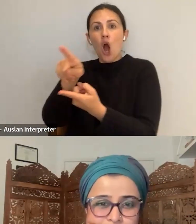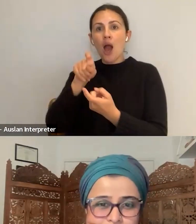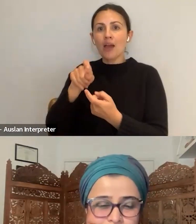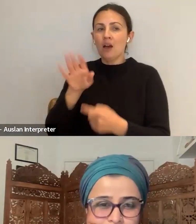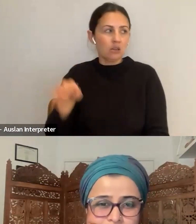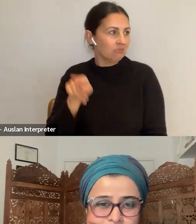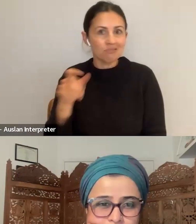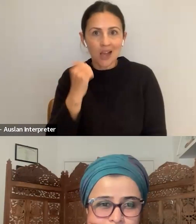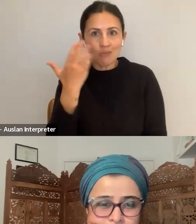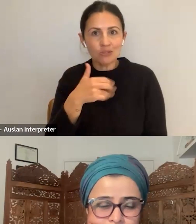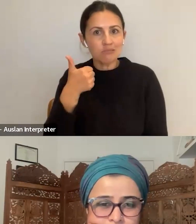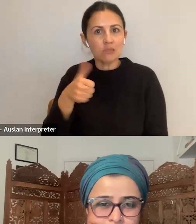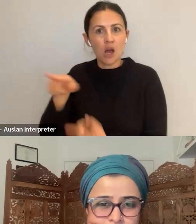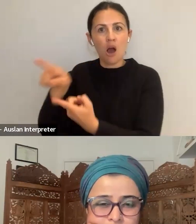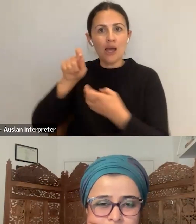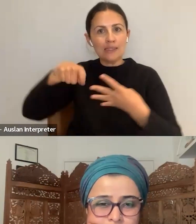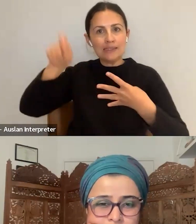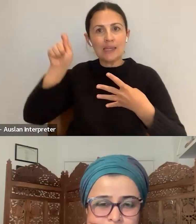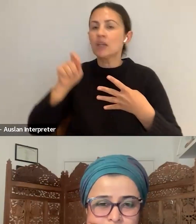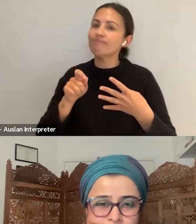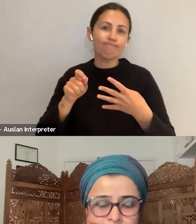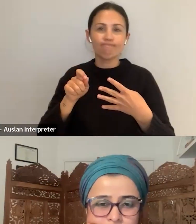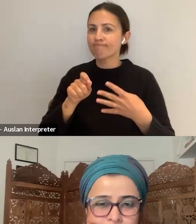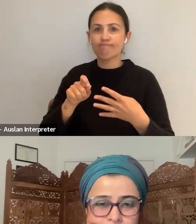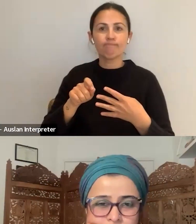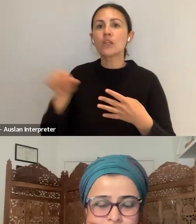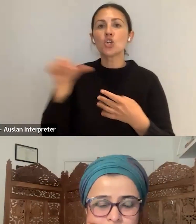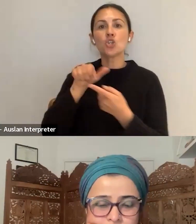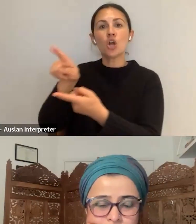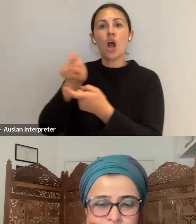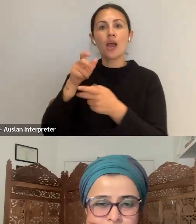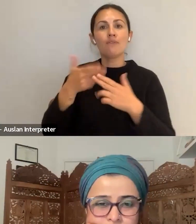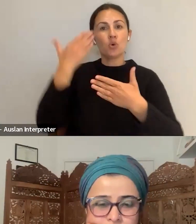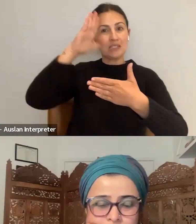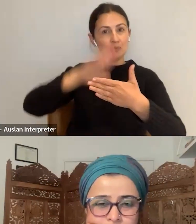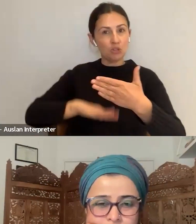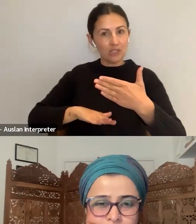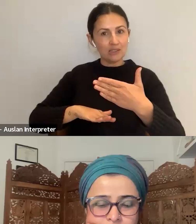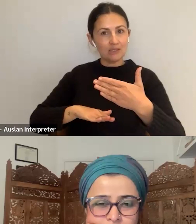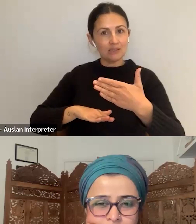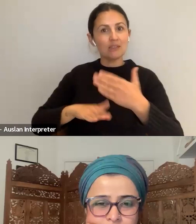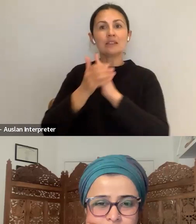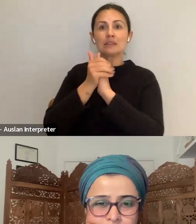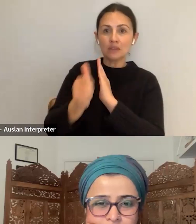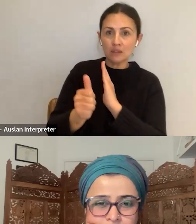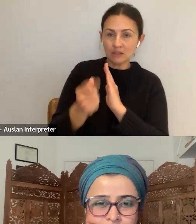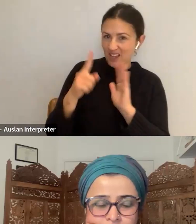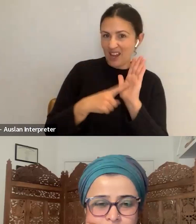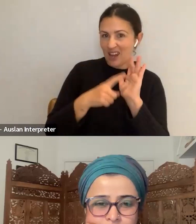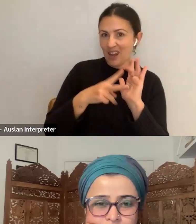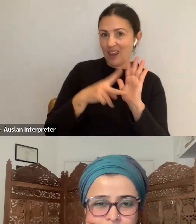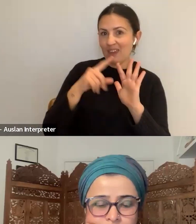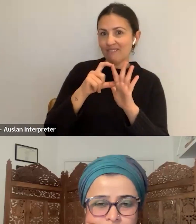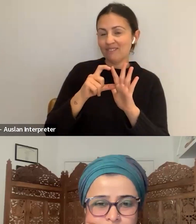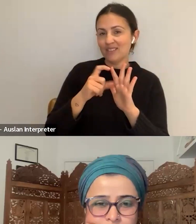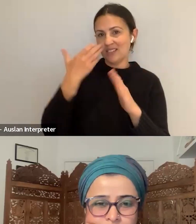complex humanity and the skills that they bring, in addition to their lived experience, which is what is afforded to other board members who are